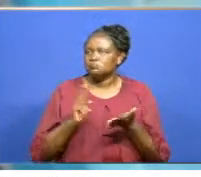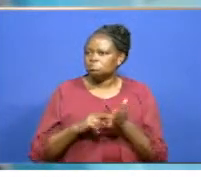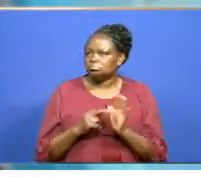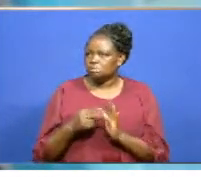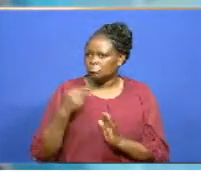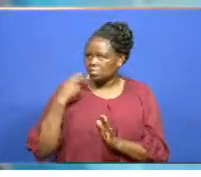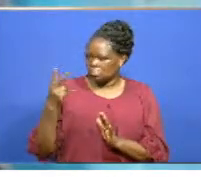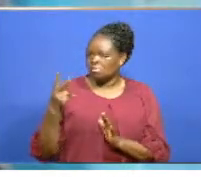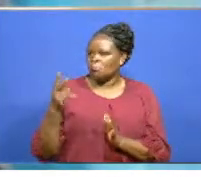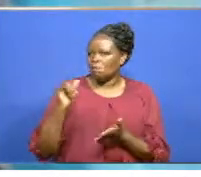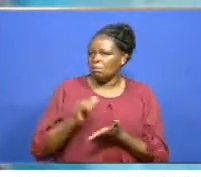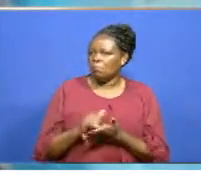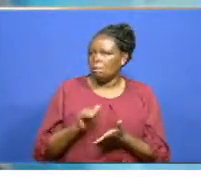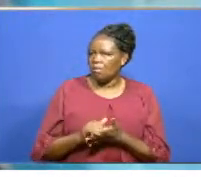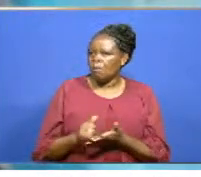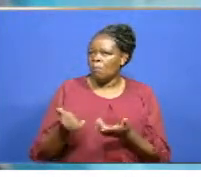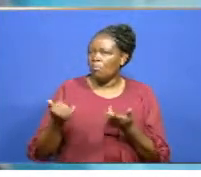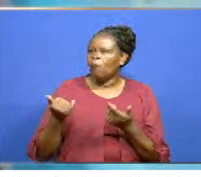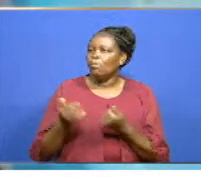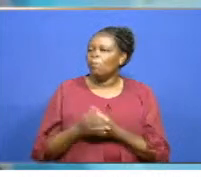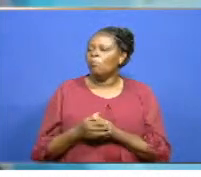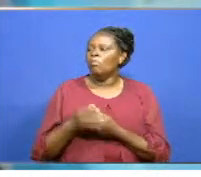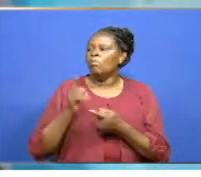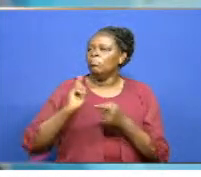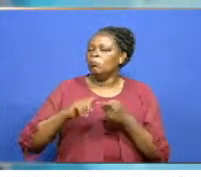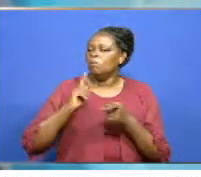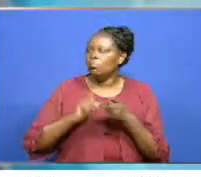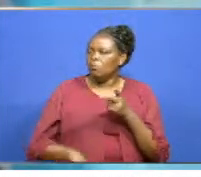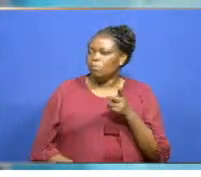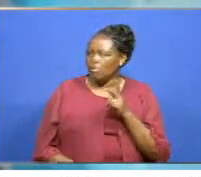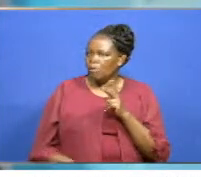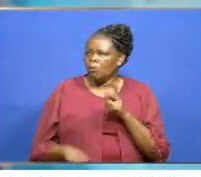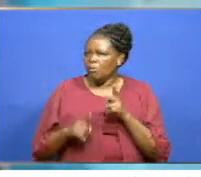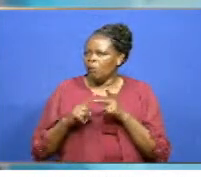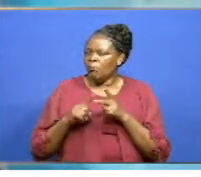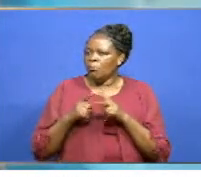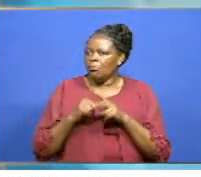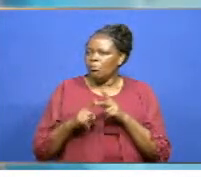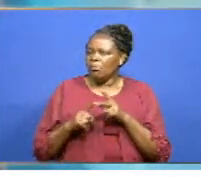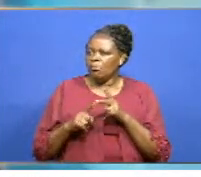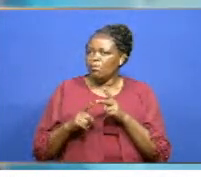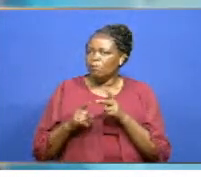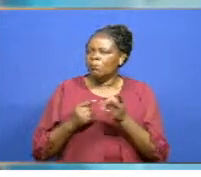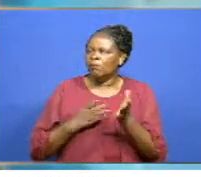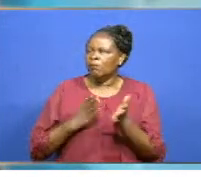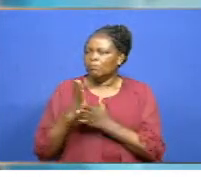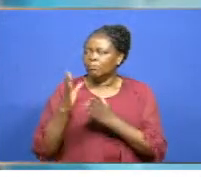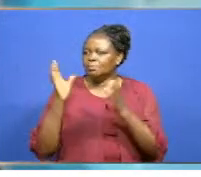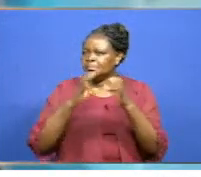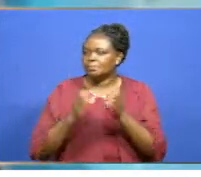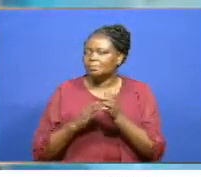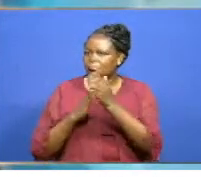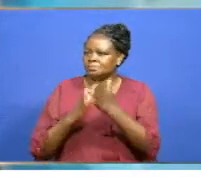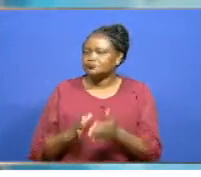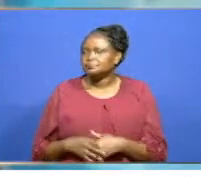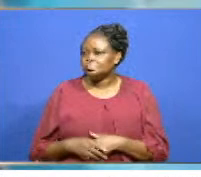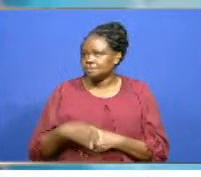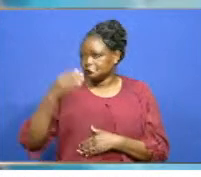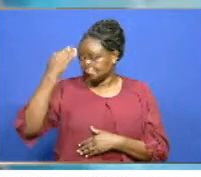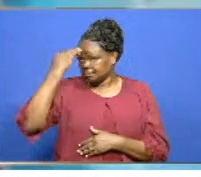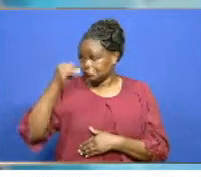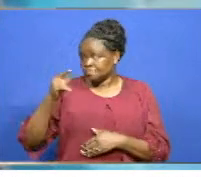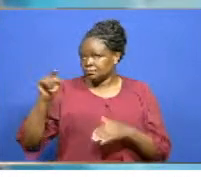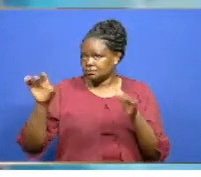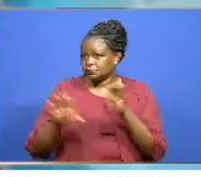that he has around two things he's trying to do. Proving to the party leader. Remember, he's one of the debut